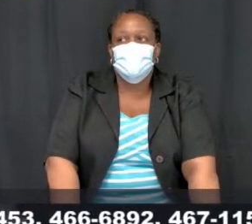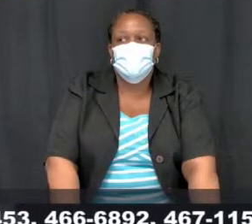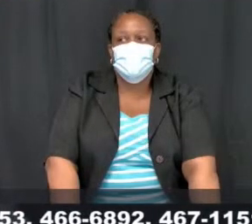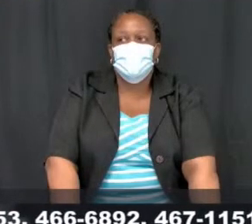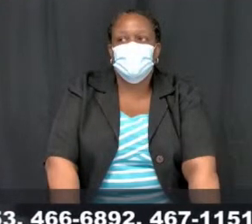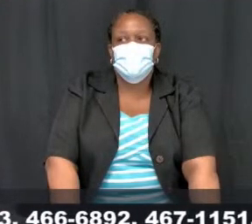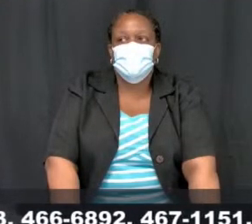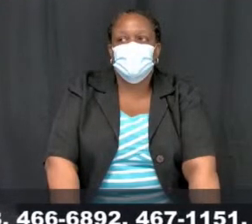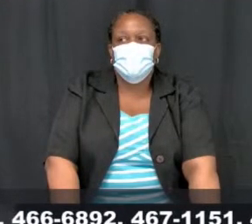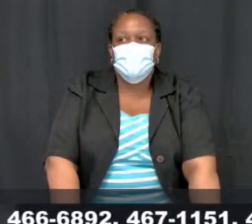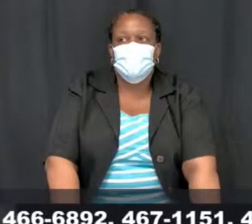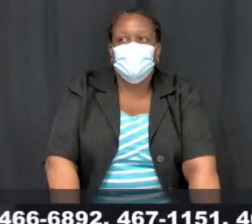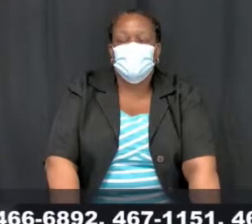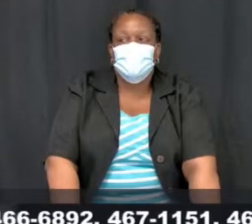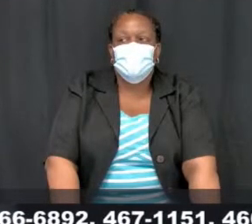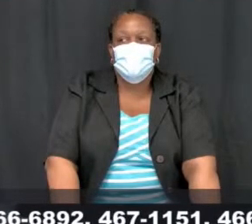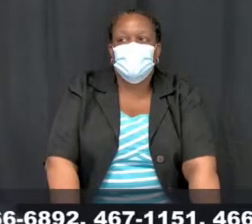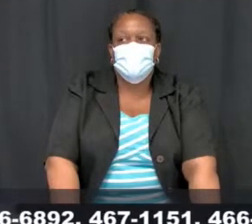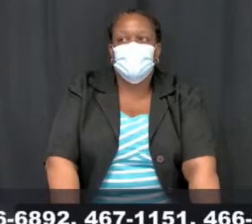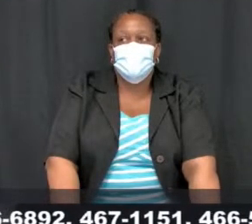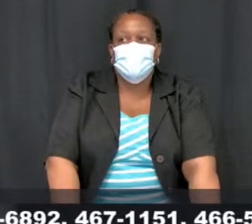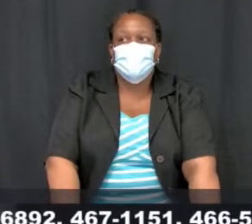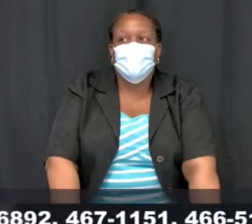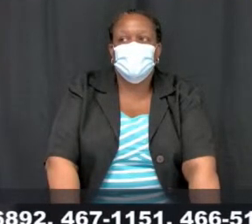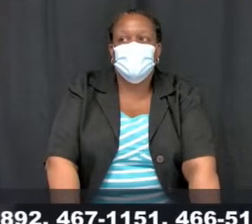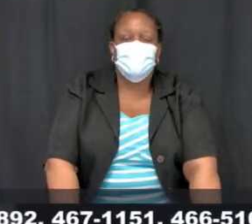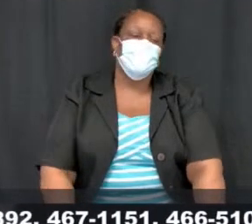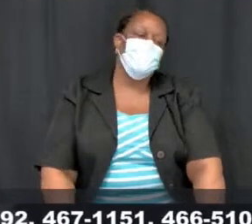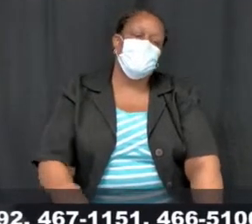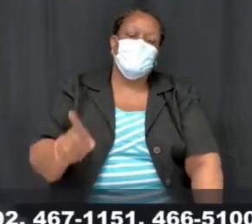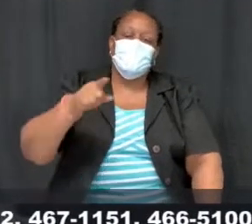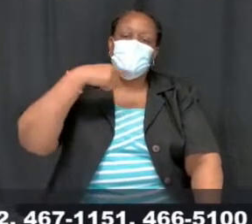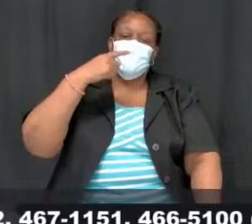Well, we have been saying all along that